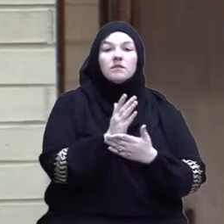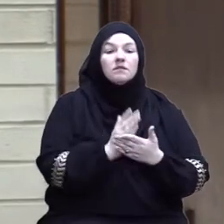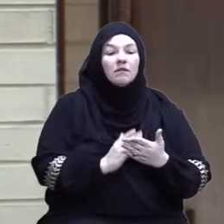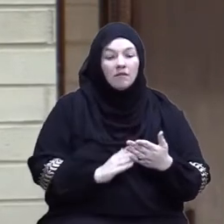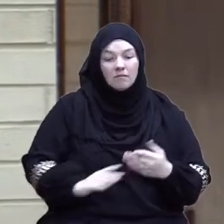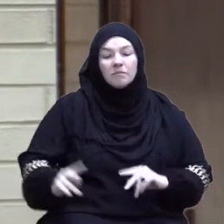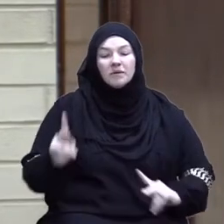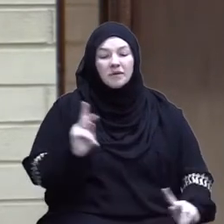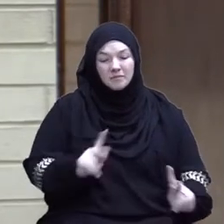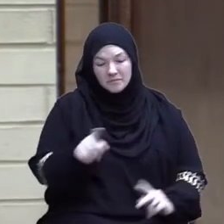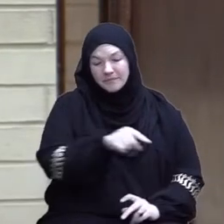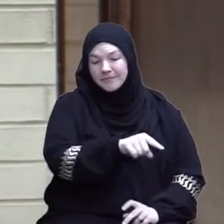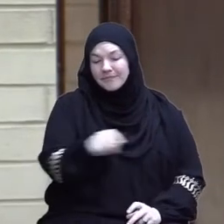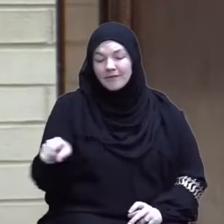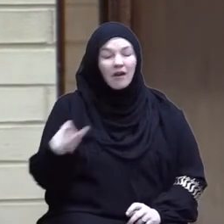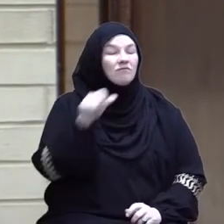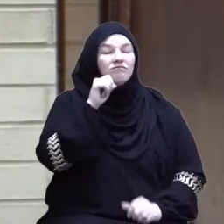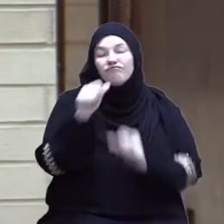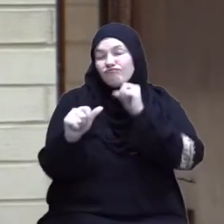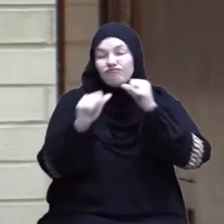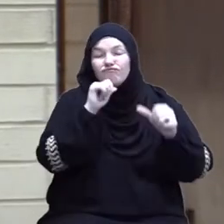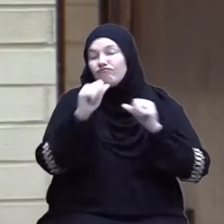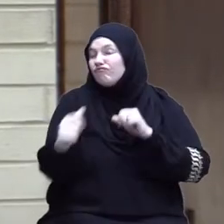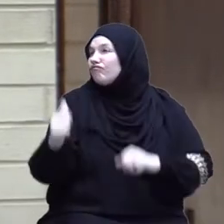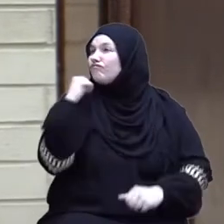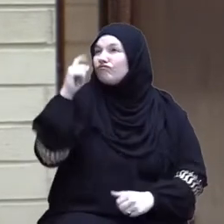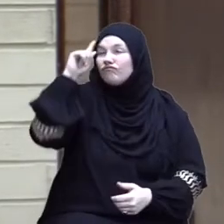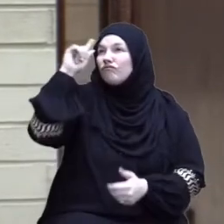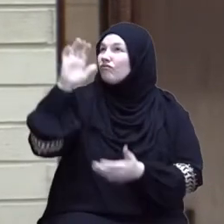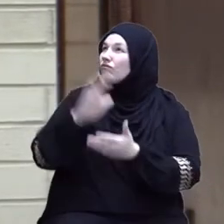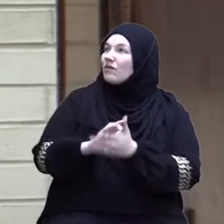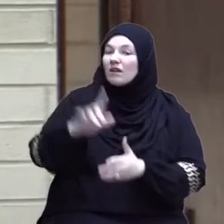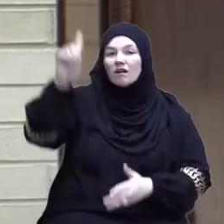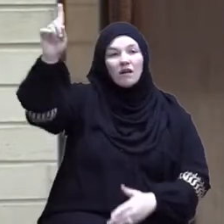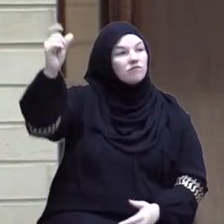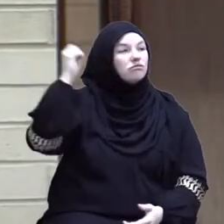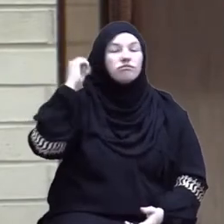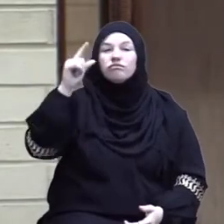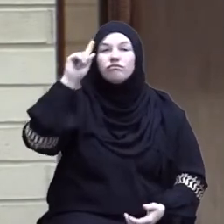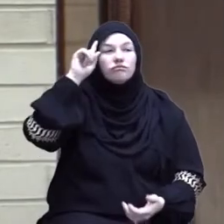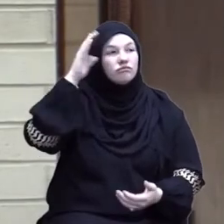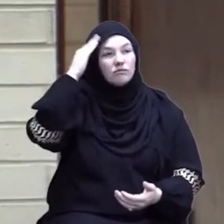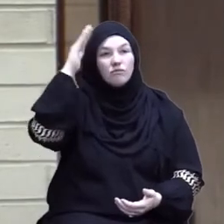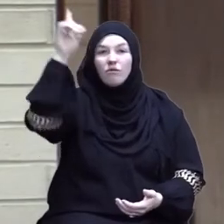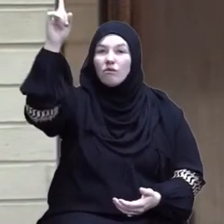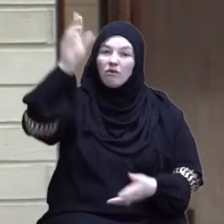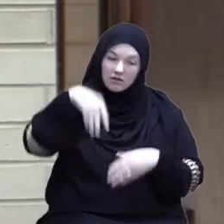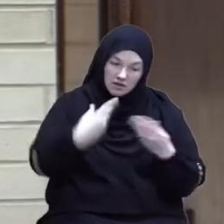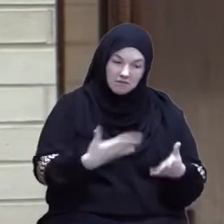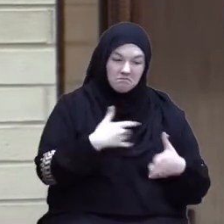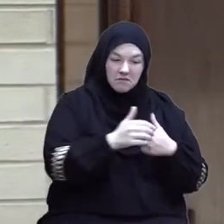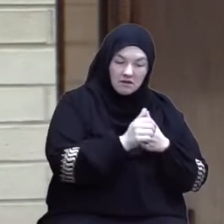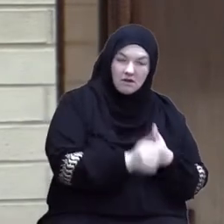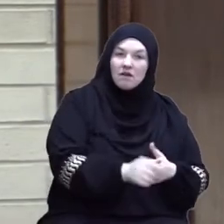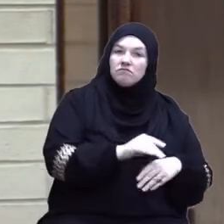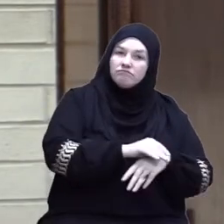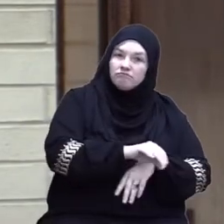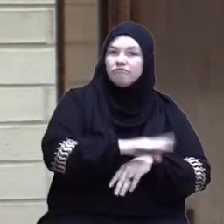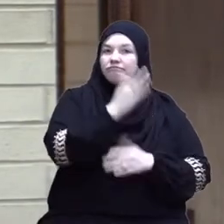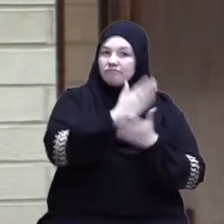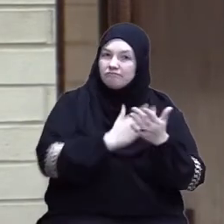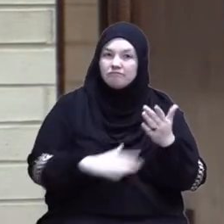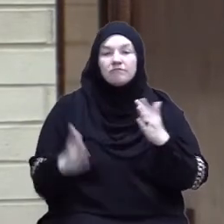are in denial of Allah, in denial of His blessings, in denial of His guidance, and